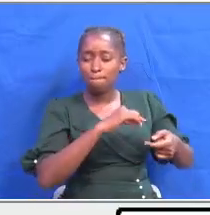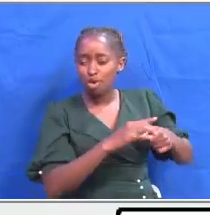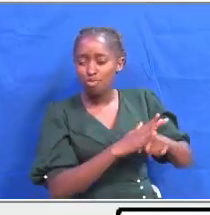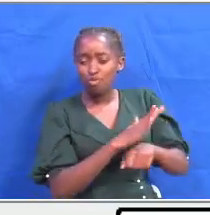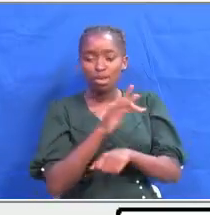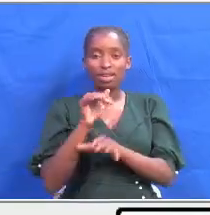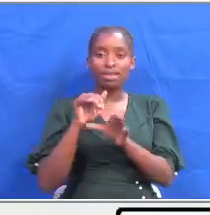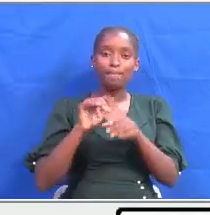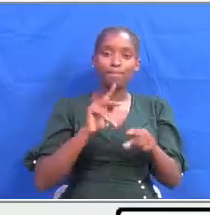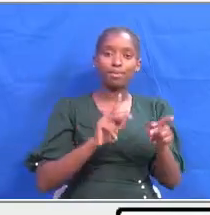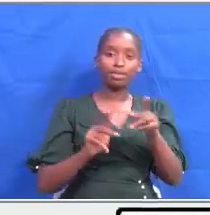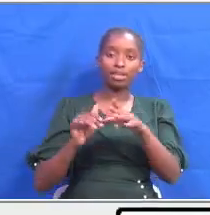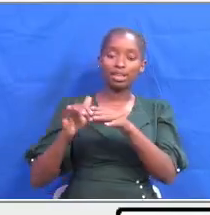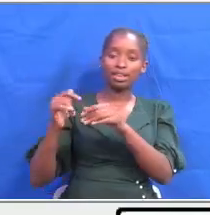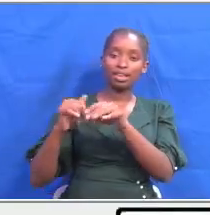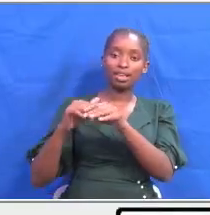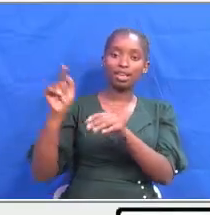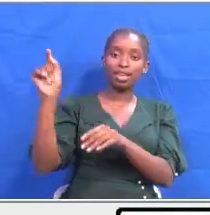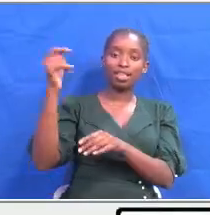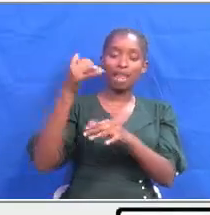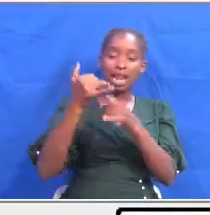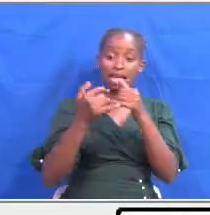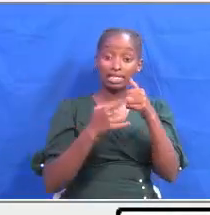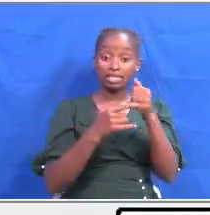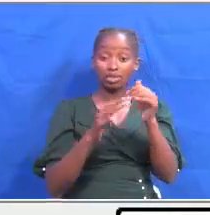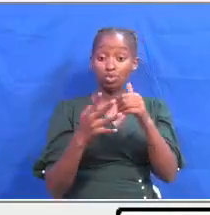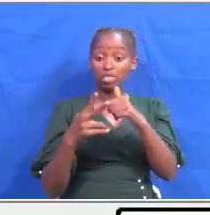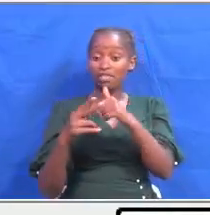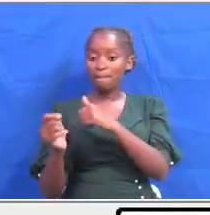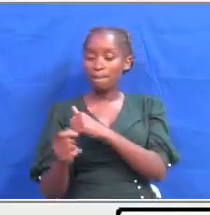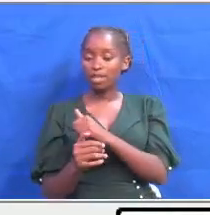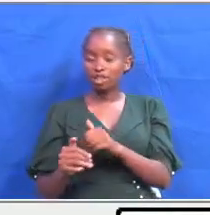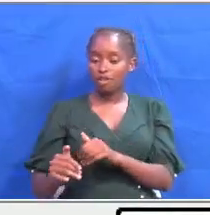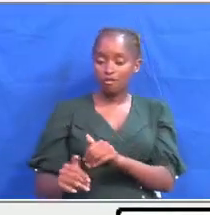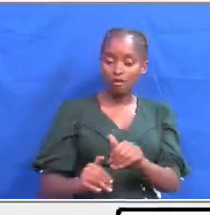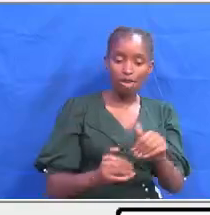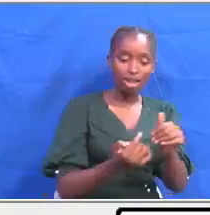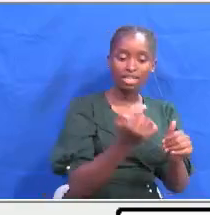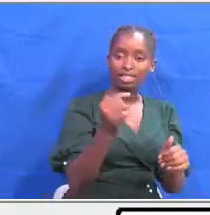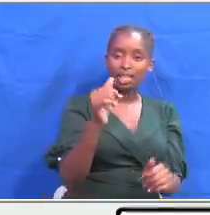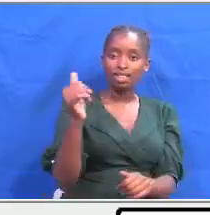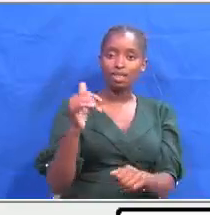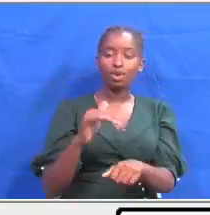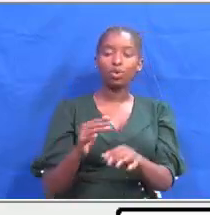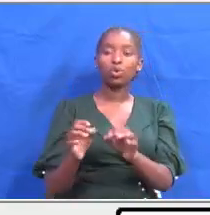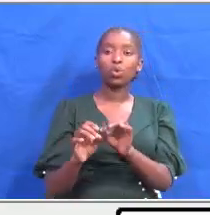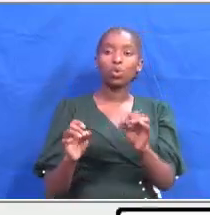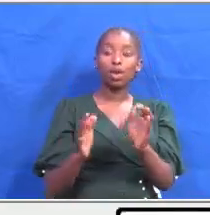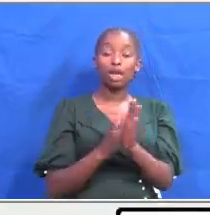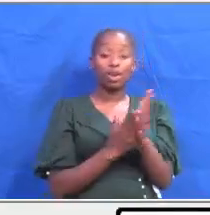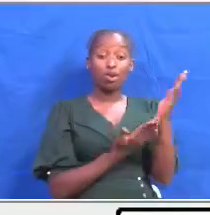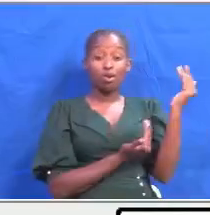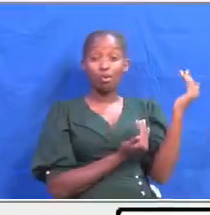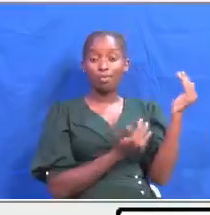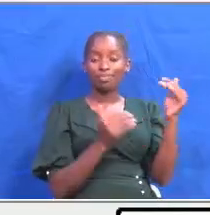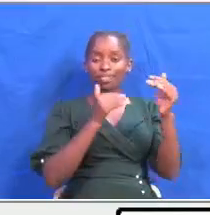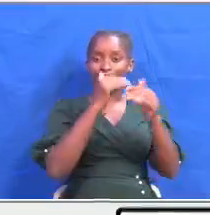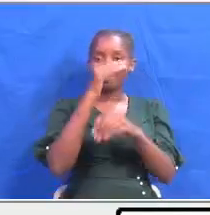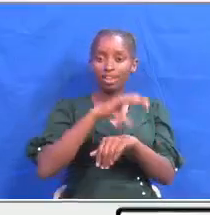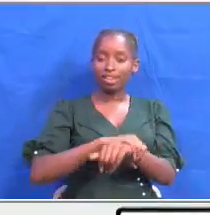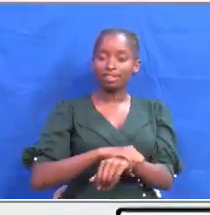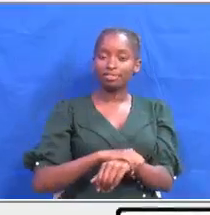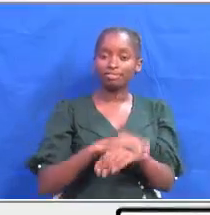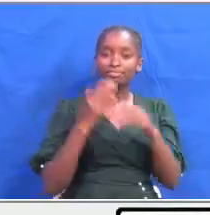last 6-7 months, just following each other? It's not very good. And I am hoping after we have